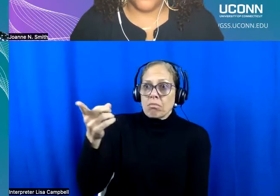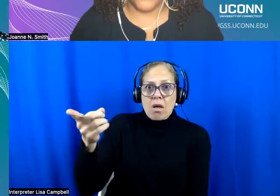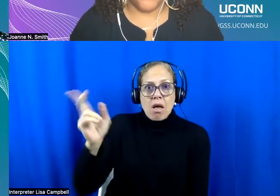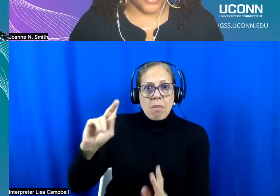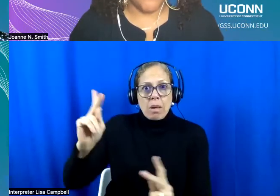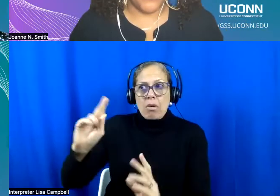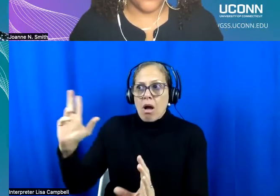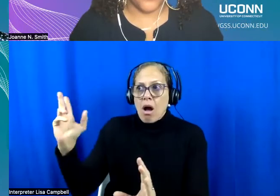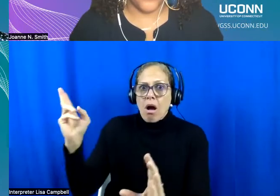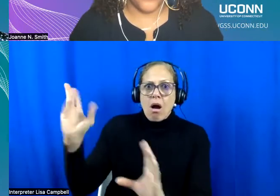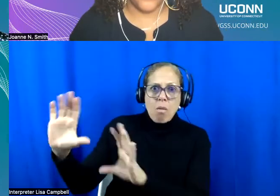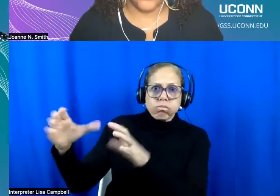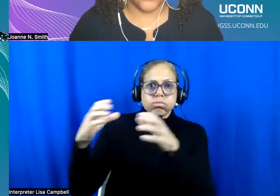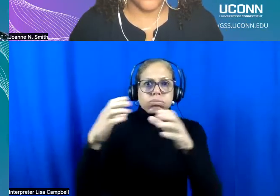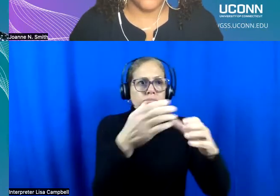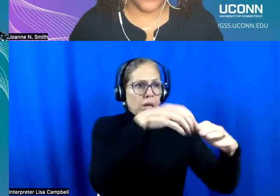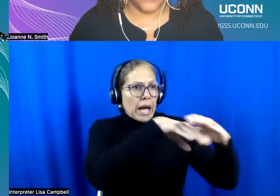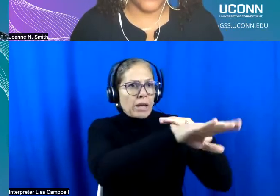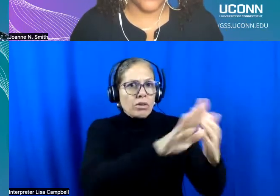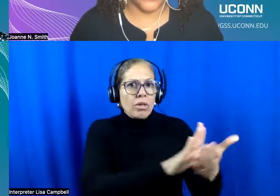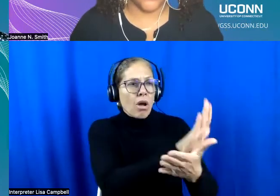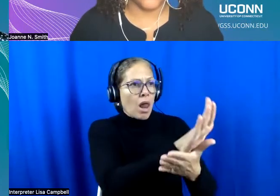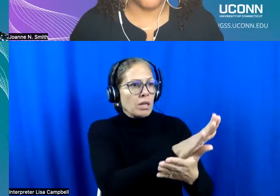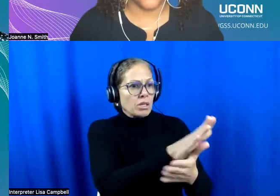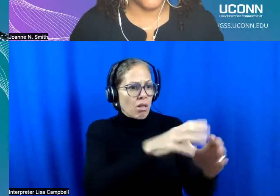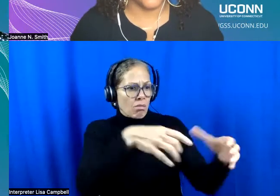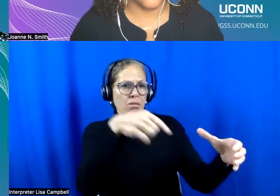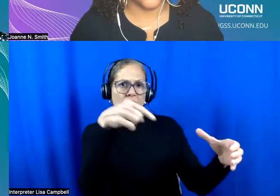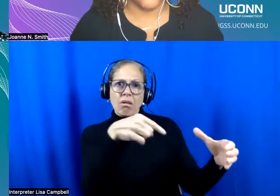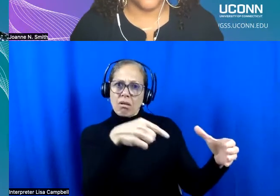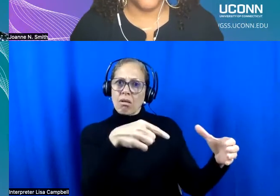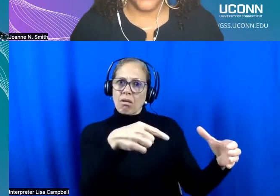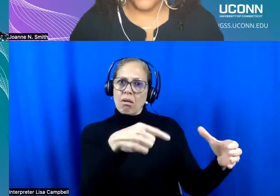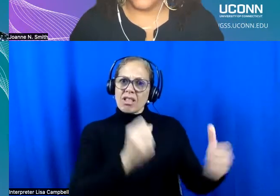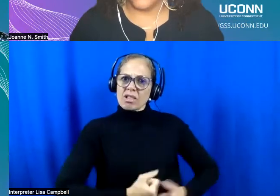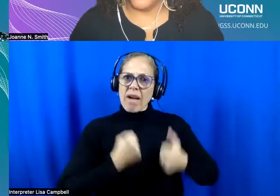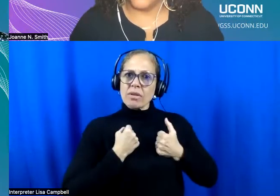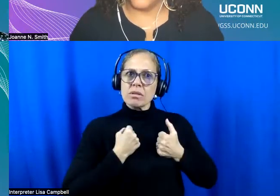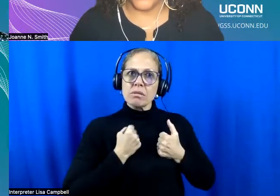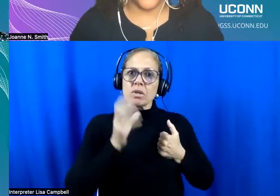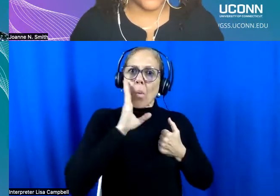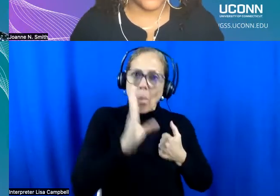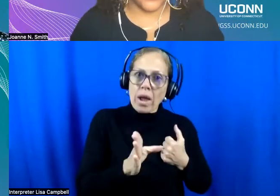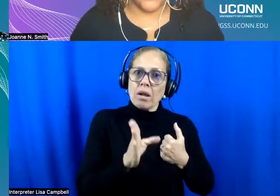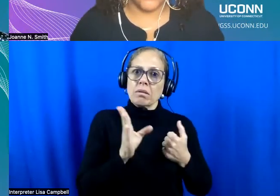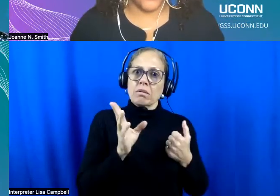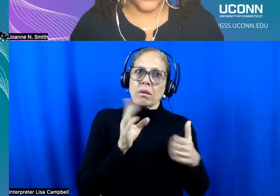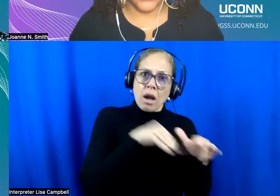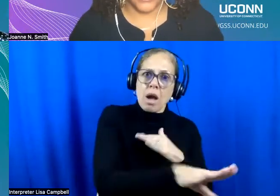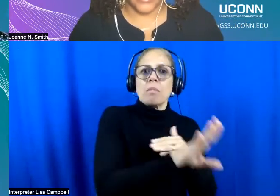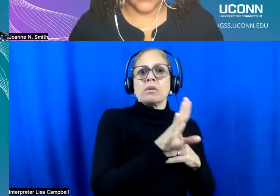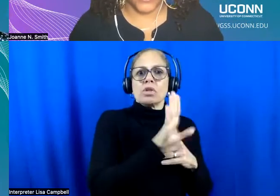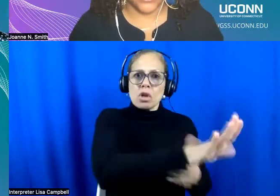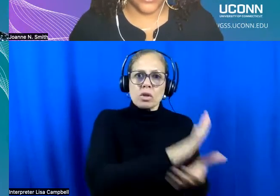of young people who are survivors that are coming to their school. That's similar to a gay straight alliance. You are going